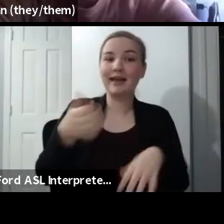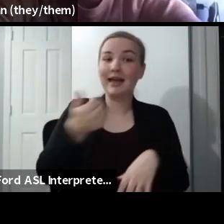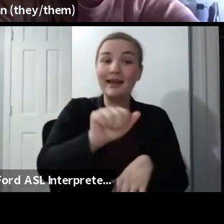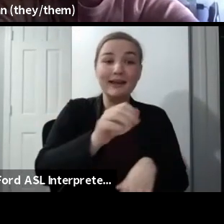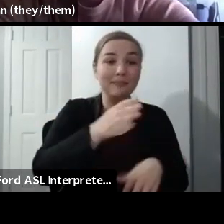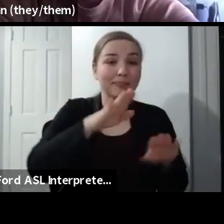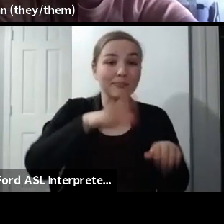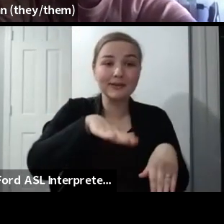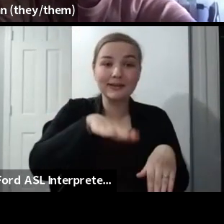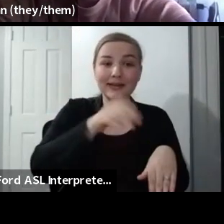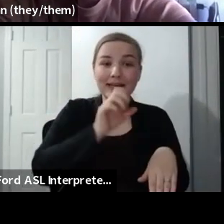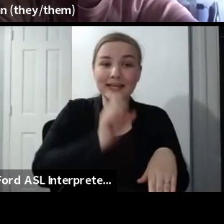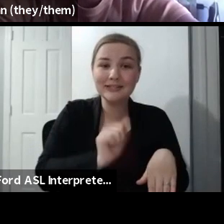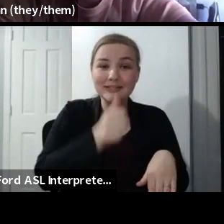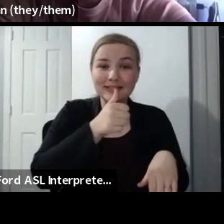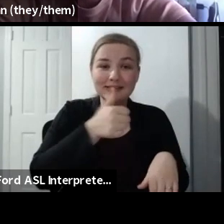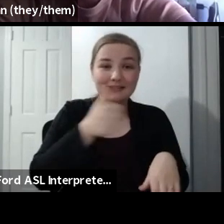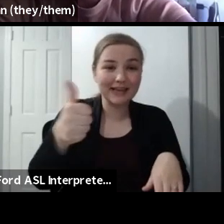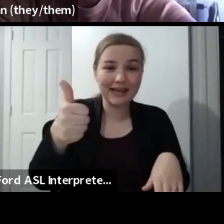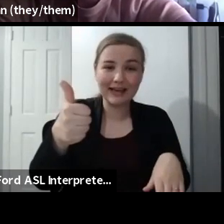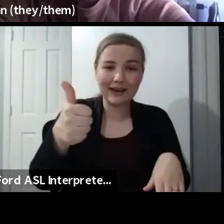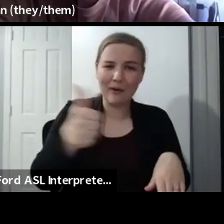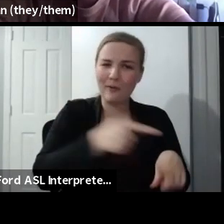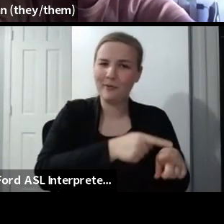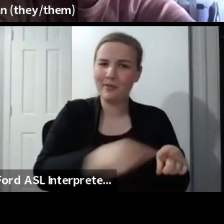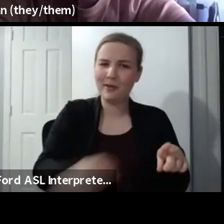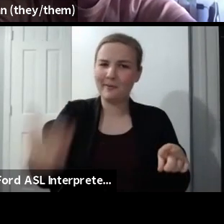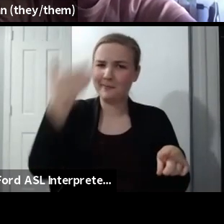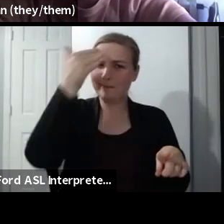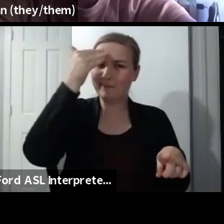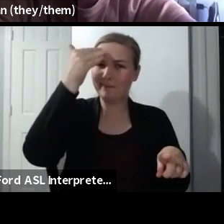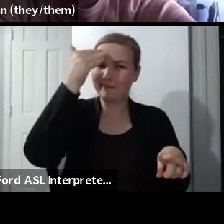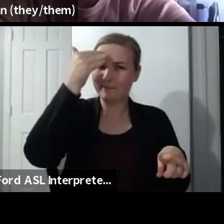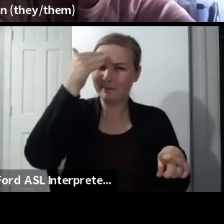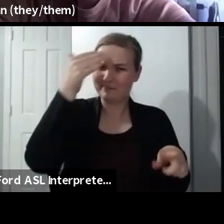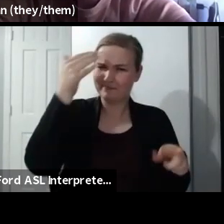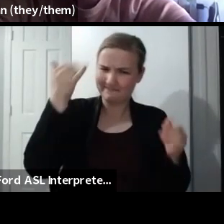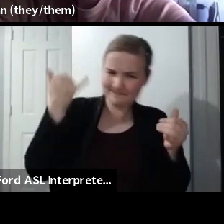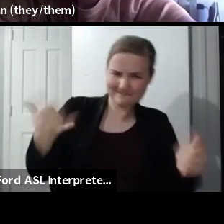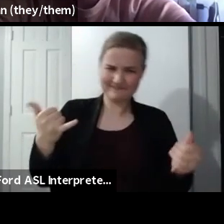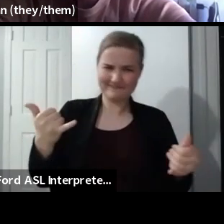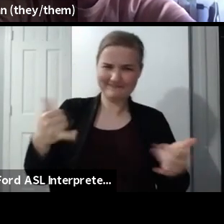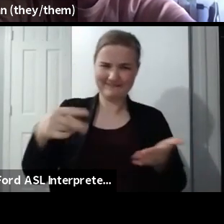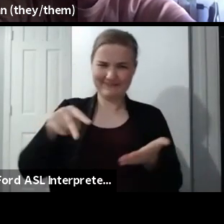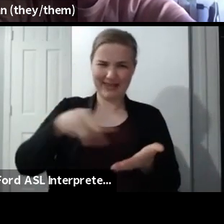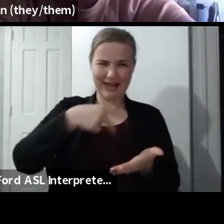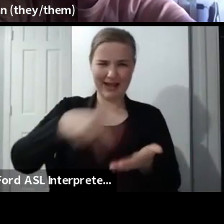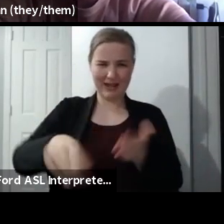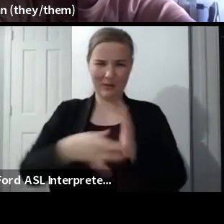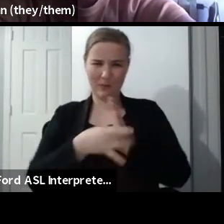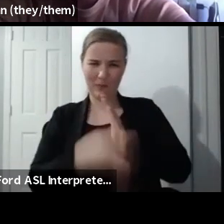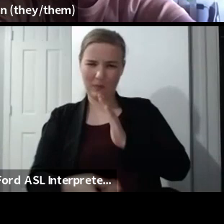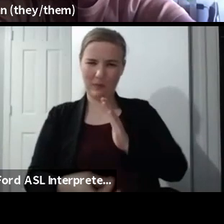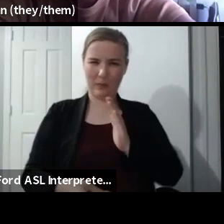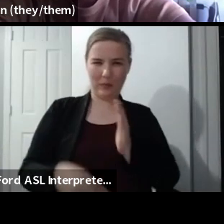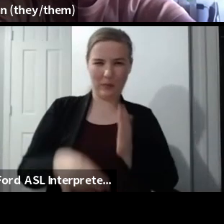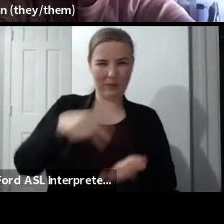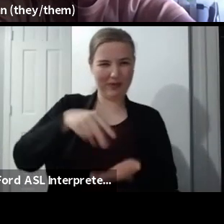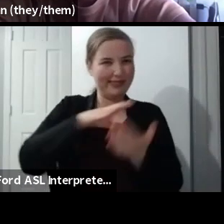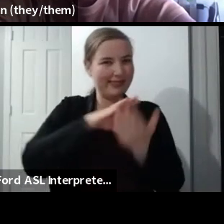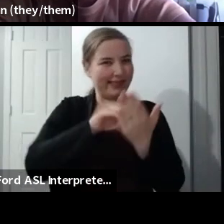or 11-year-old. They know the most current dance moves. That age group right there. Yeah.